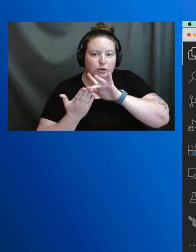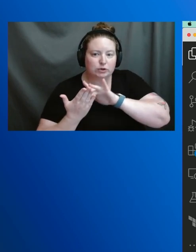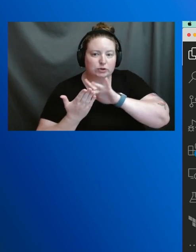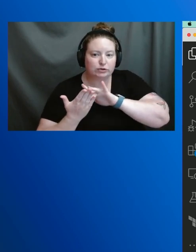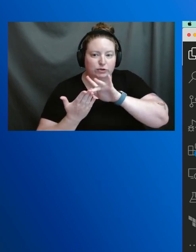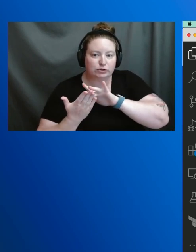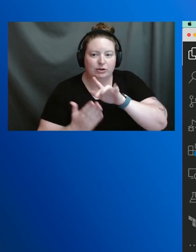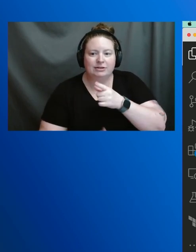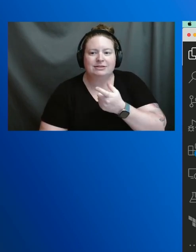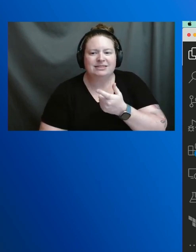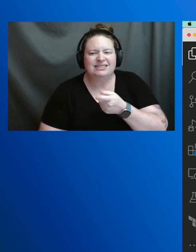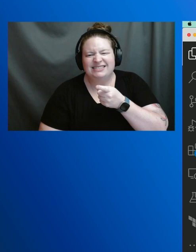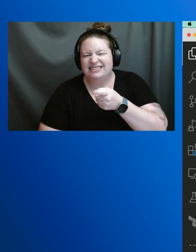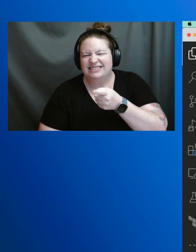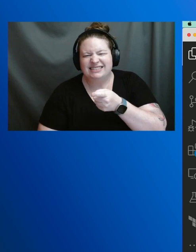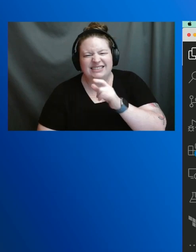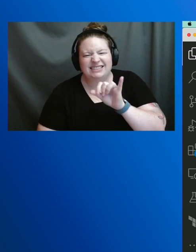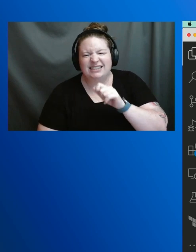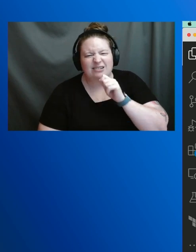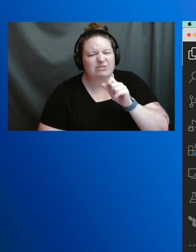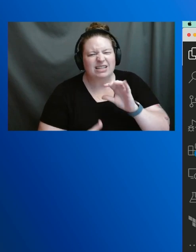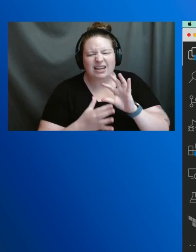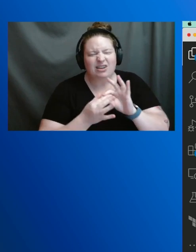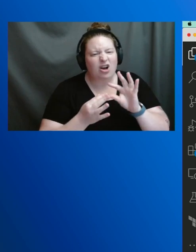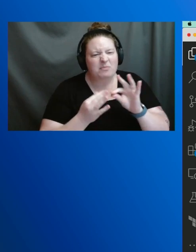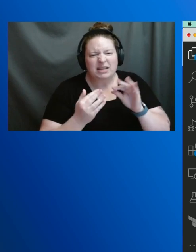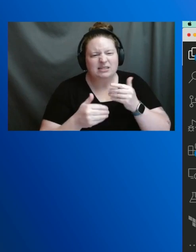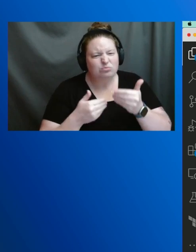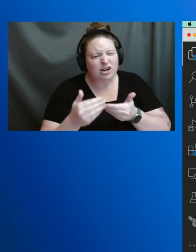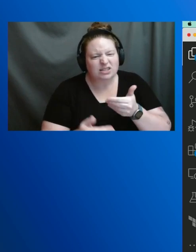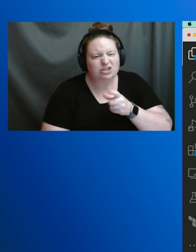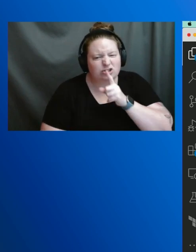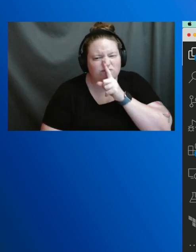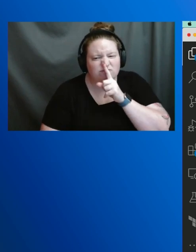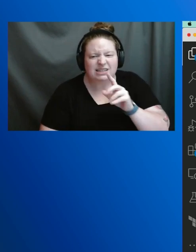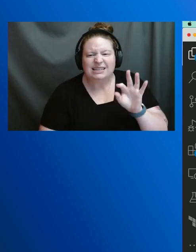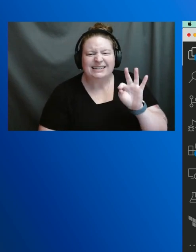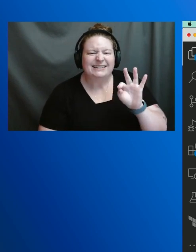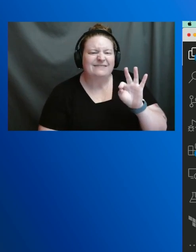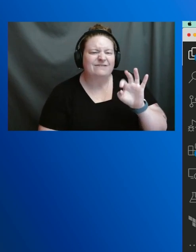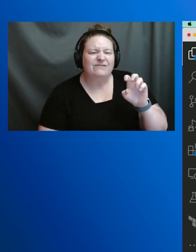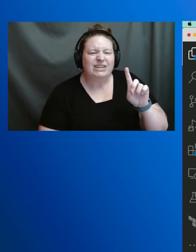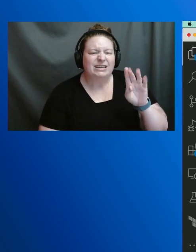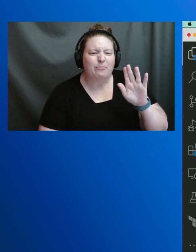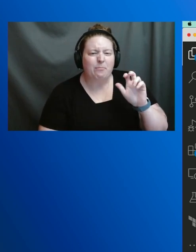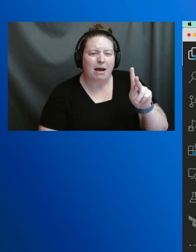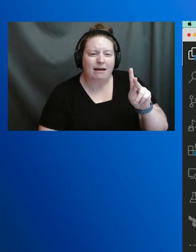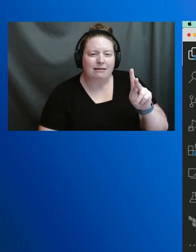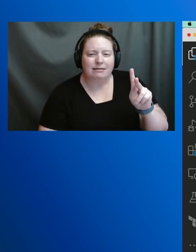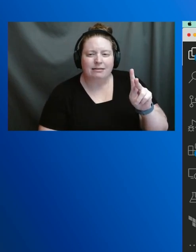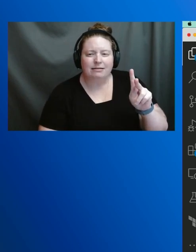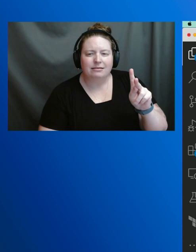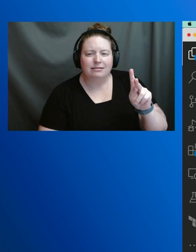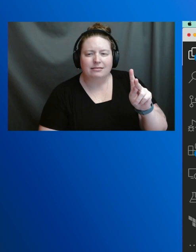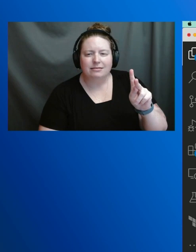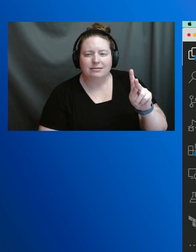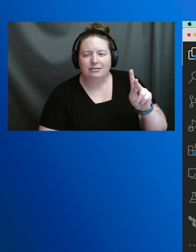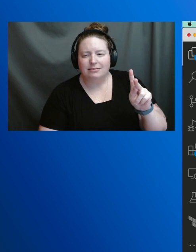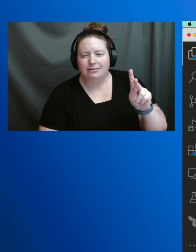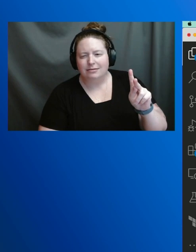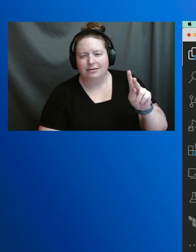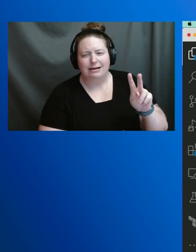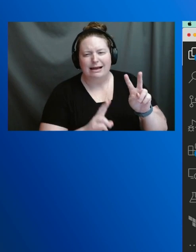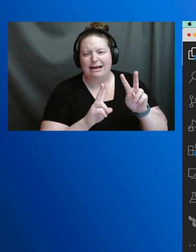you know what, this isn't really a comments processor. This is a feedback I can't even spell assessor, so I'll